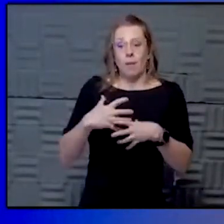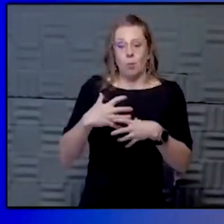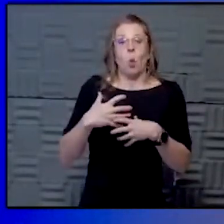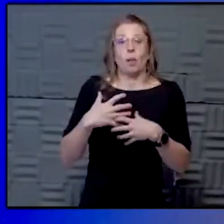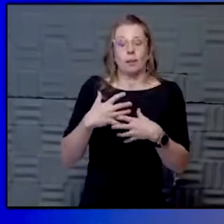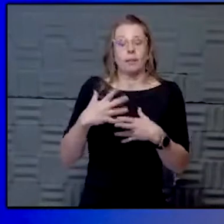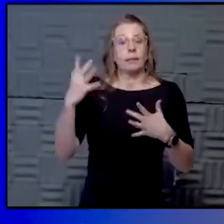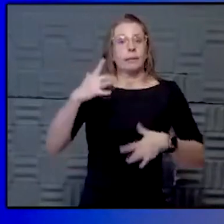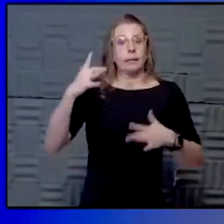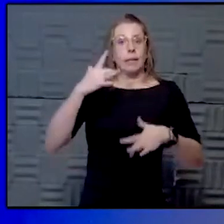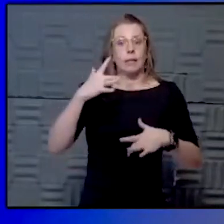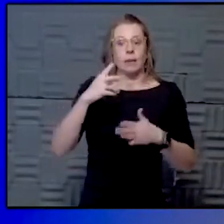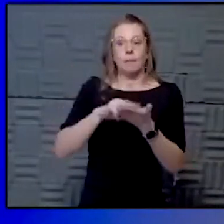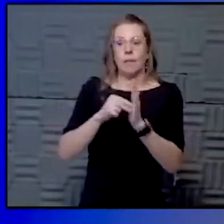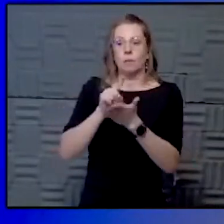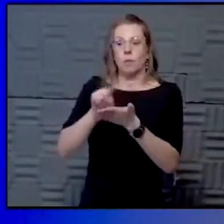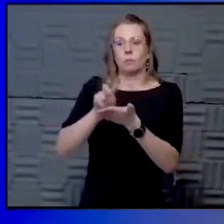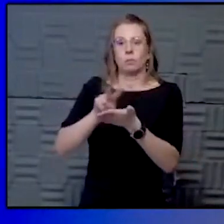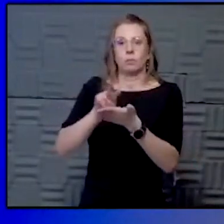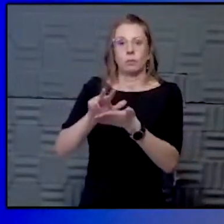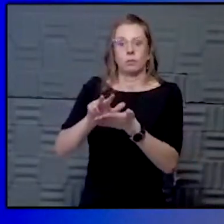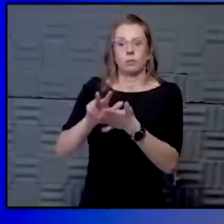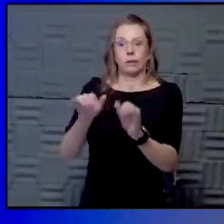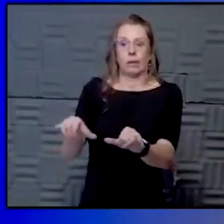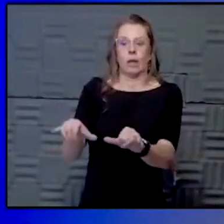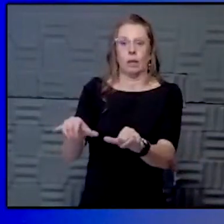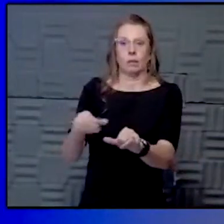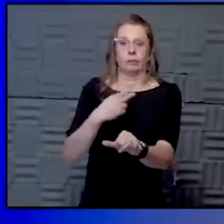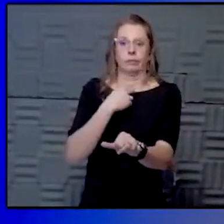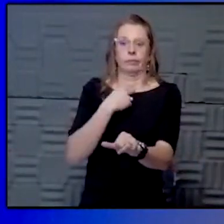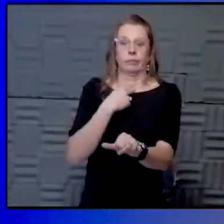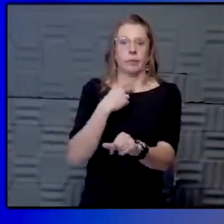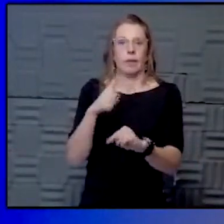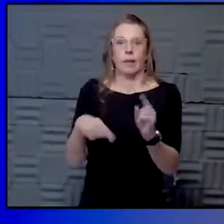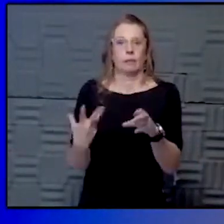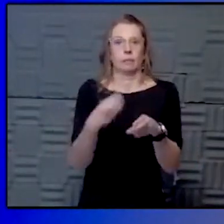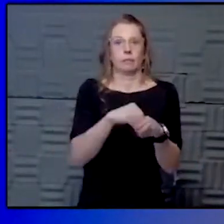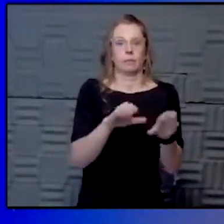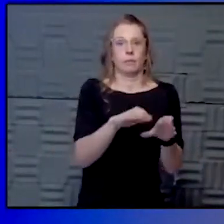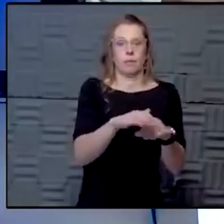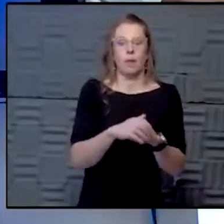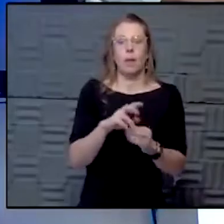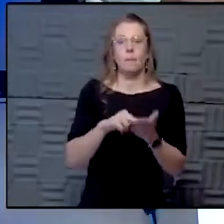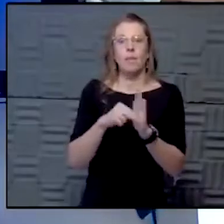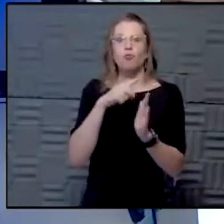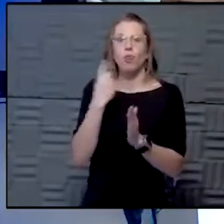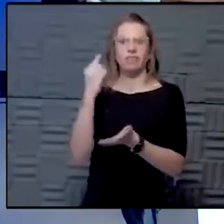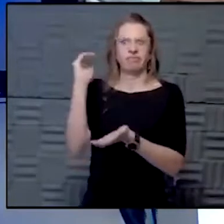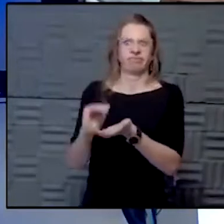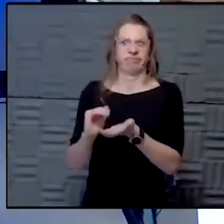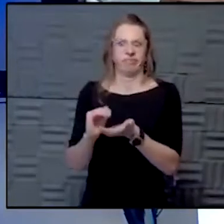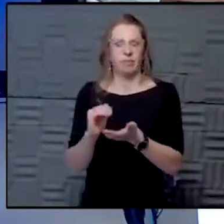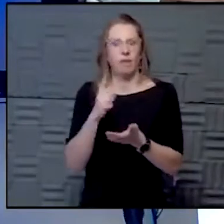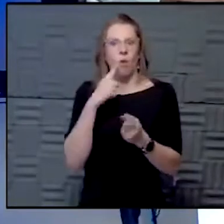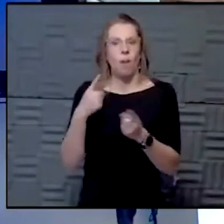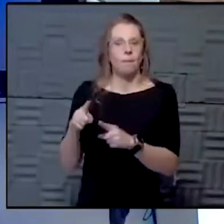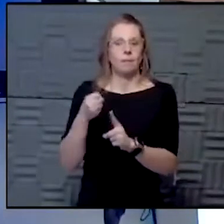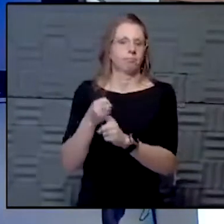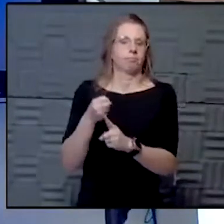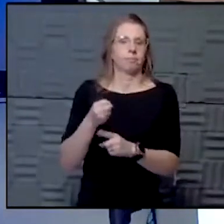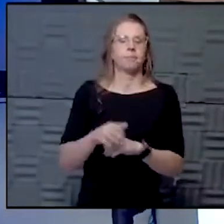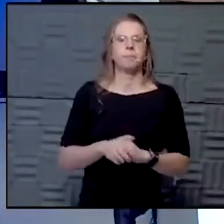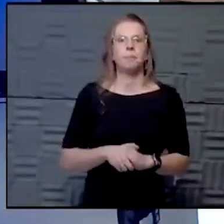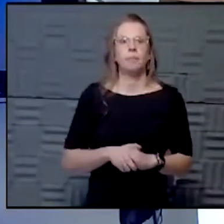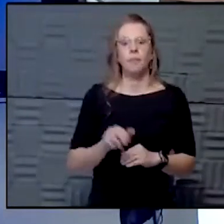So this will even help reduce that very small risk of happening. Okay, Anne is from Sedalia. She's also